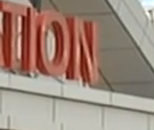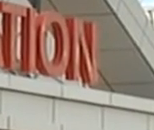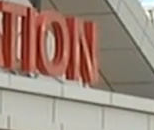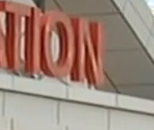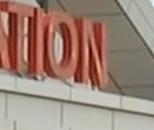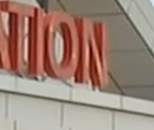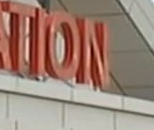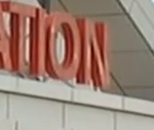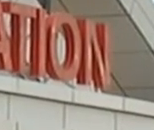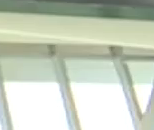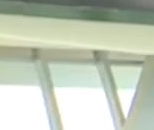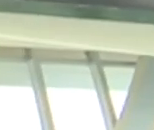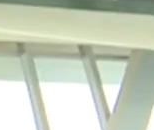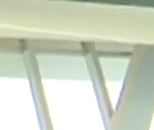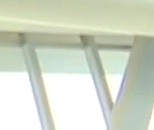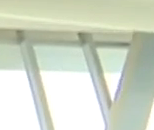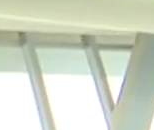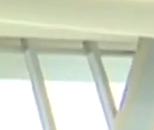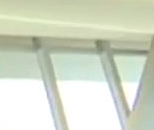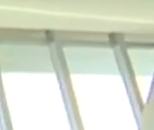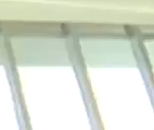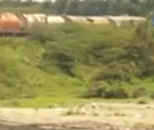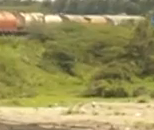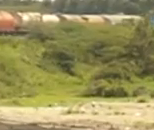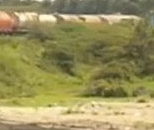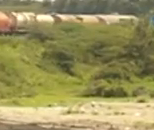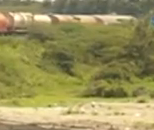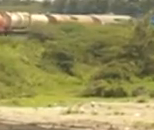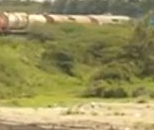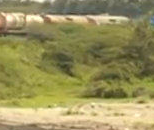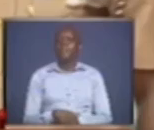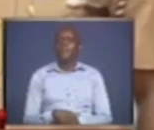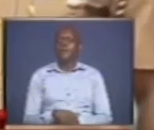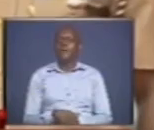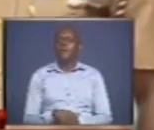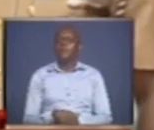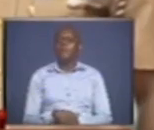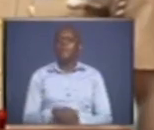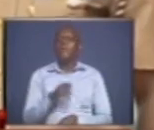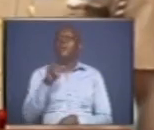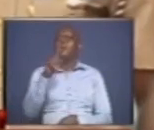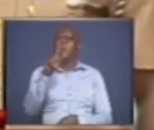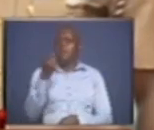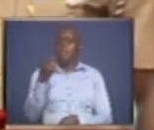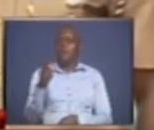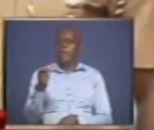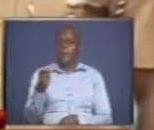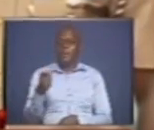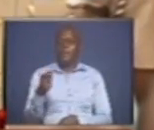of vandalism reported before the grand launch, the president issuing a stern warning. One of the key